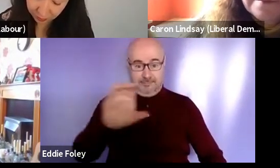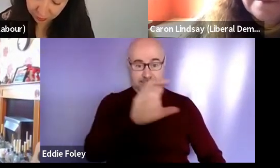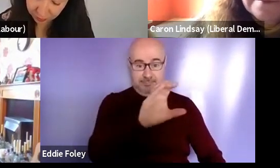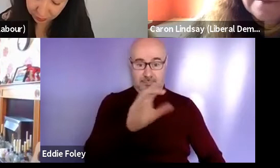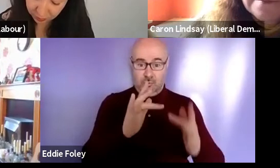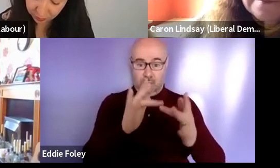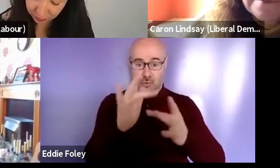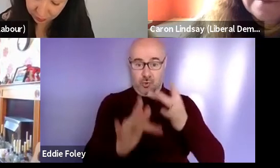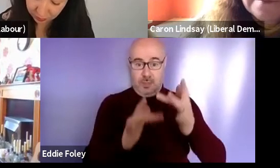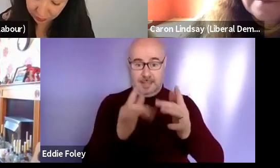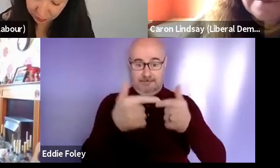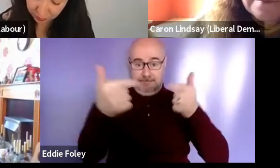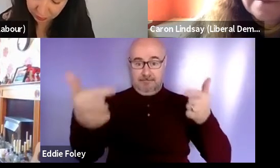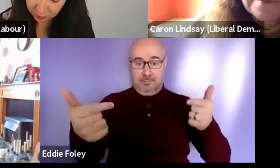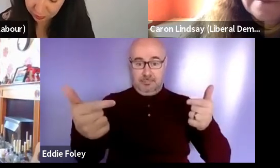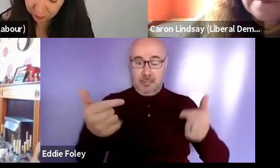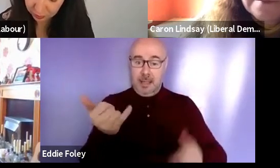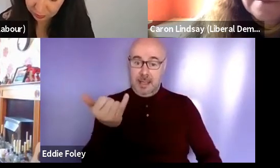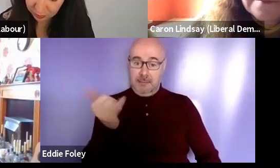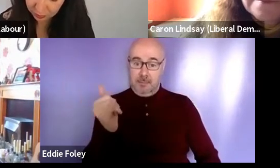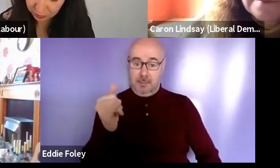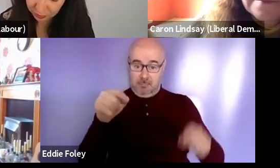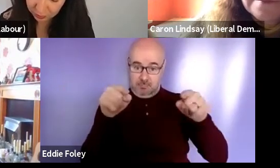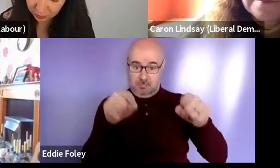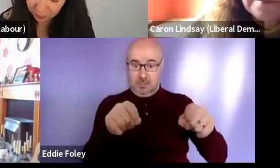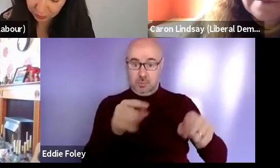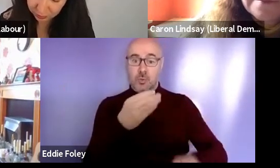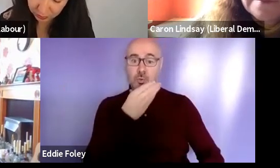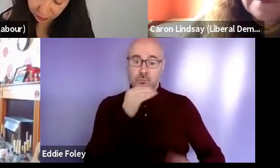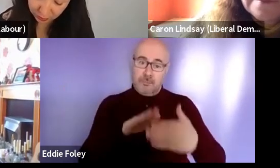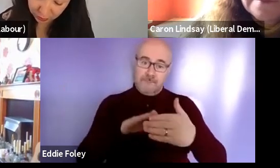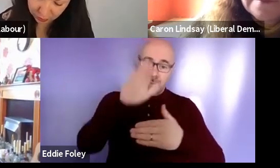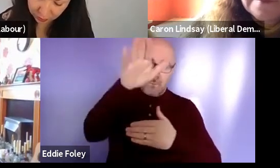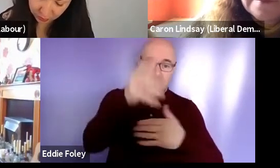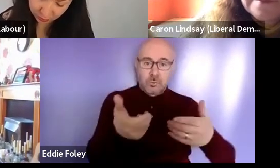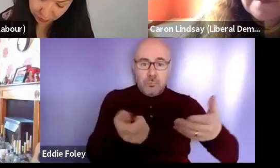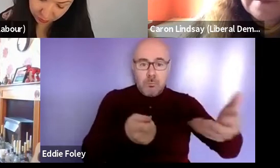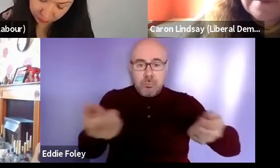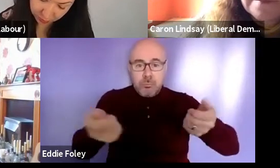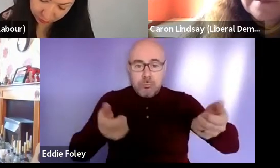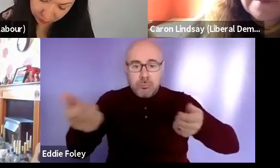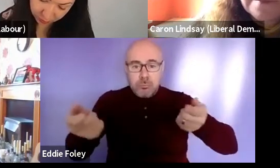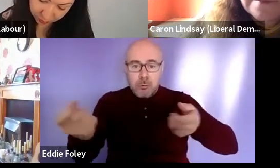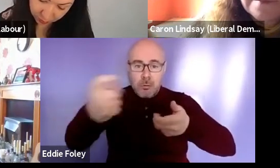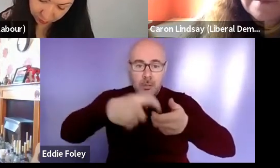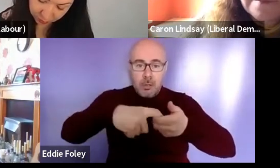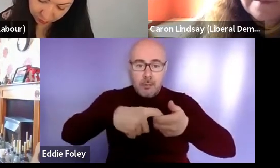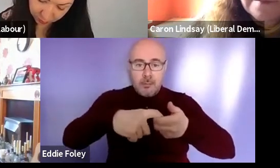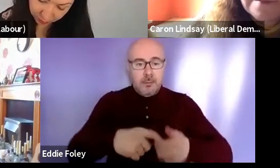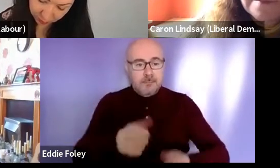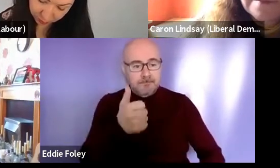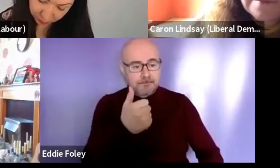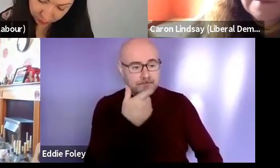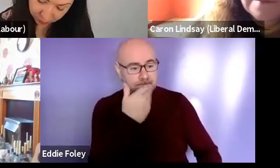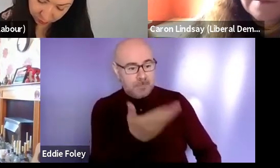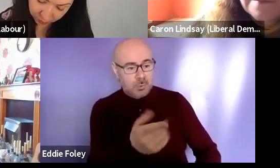access. Can we use it better? Emma, I'm going to come back to you on that one, as you raised participation specifically there. Yeah, thank